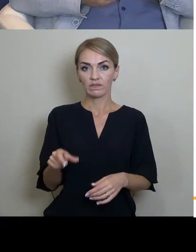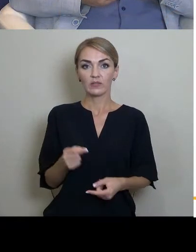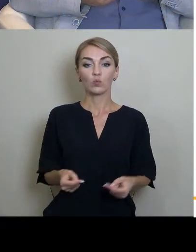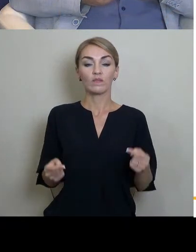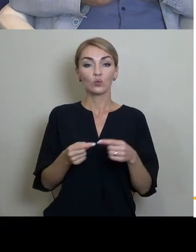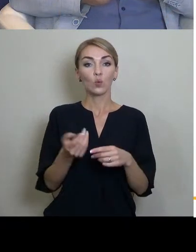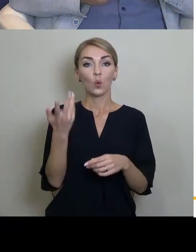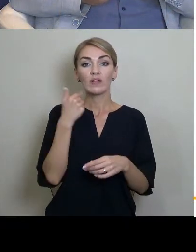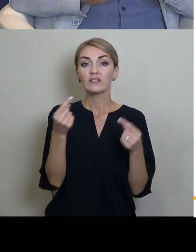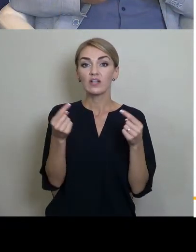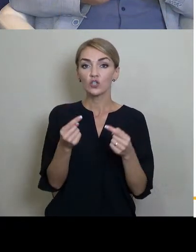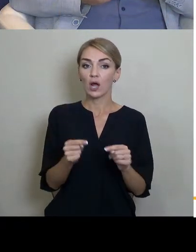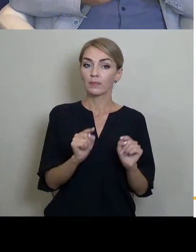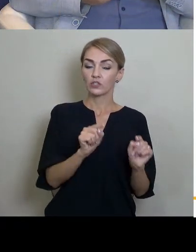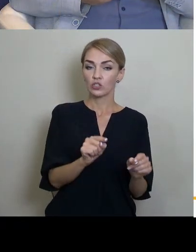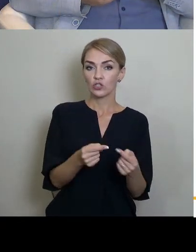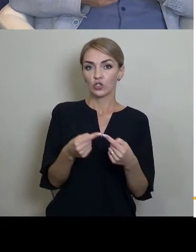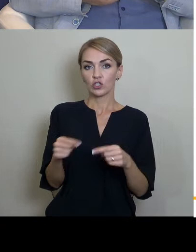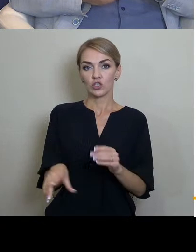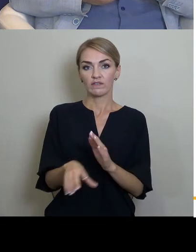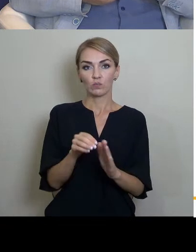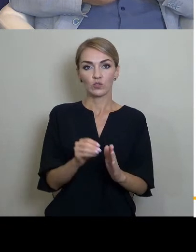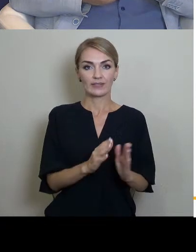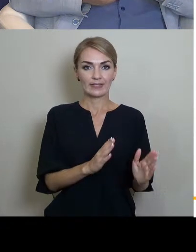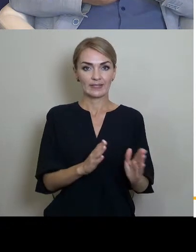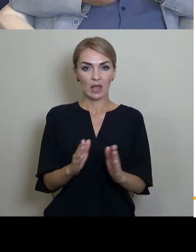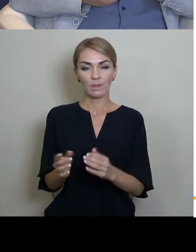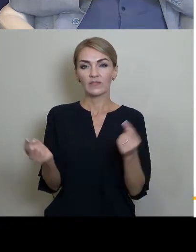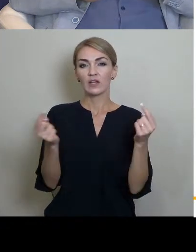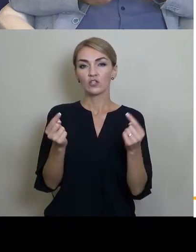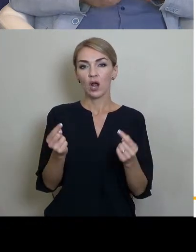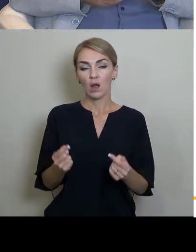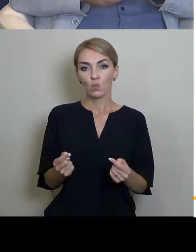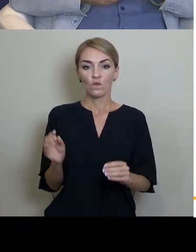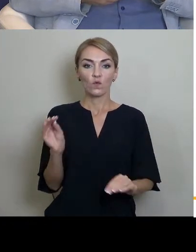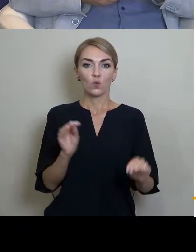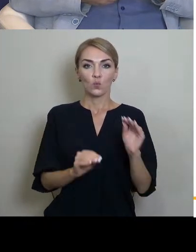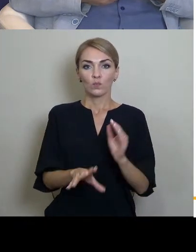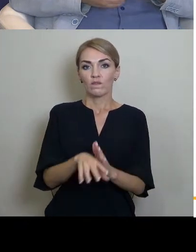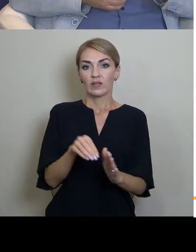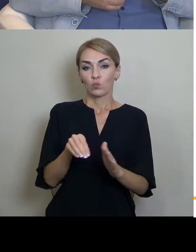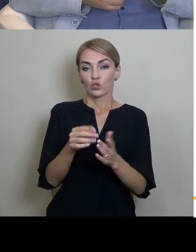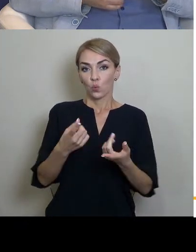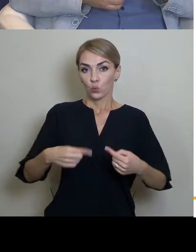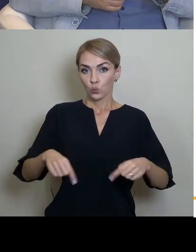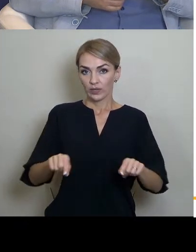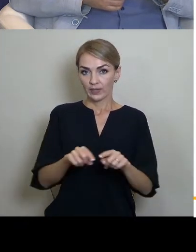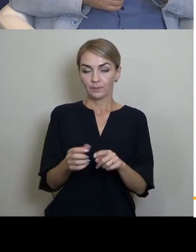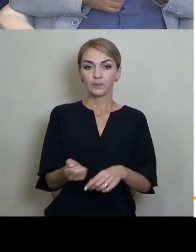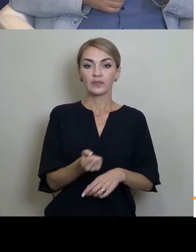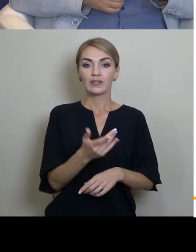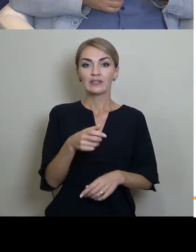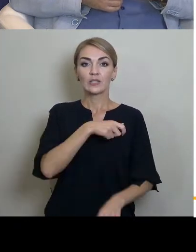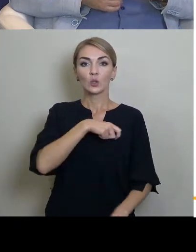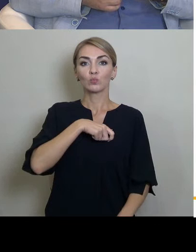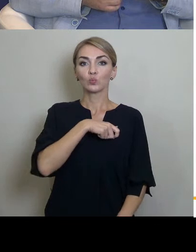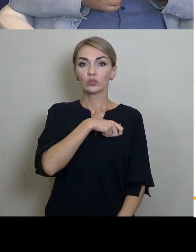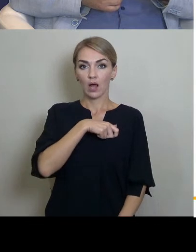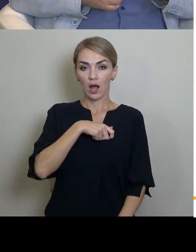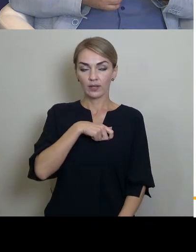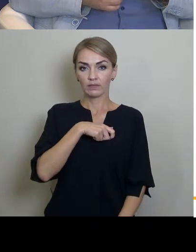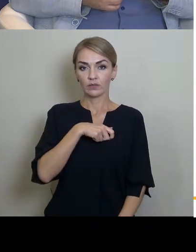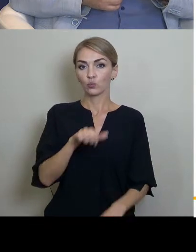of the voters. So when we define this or the other system, when we define the boundaries